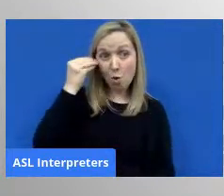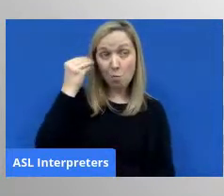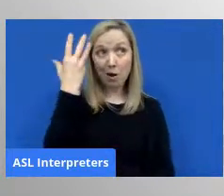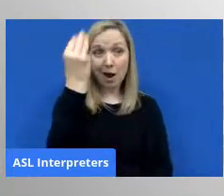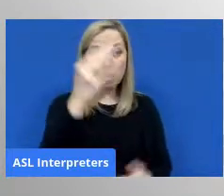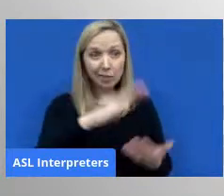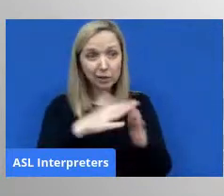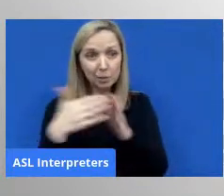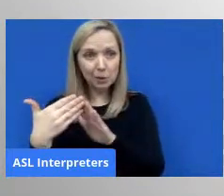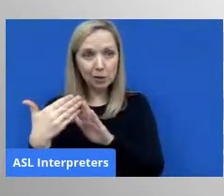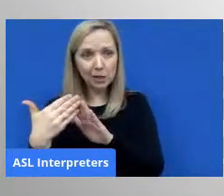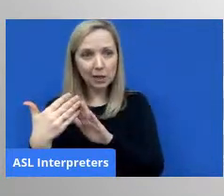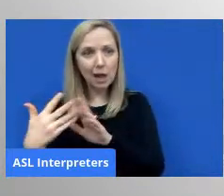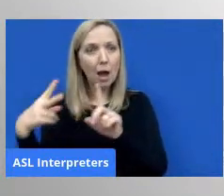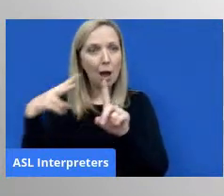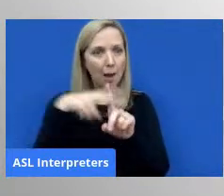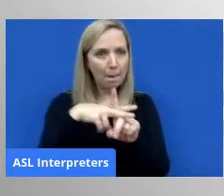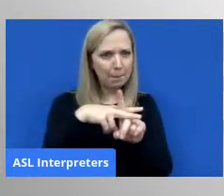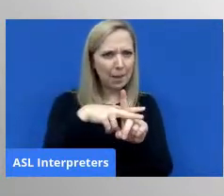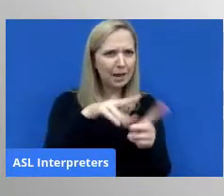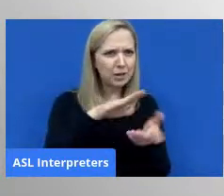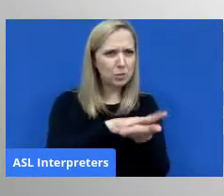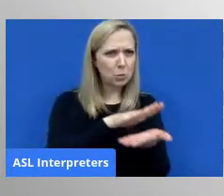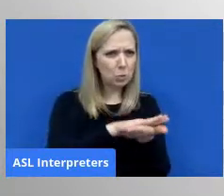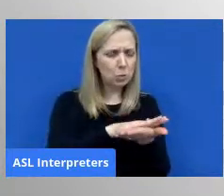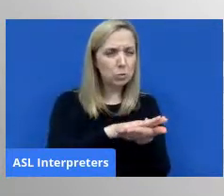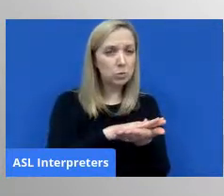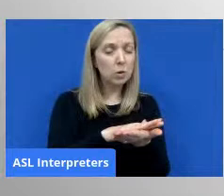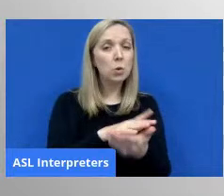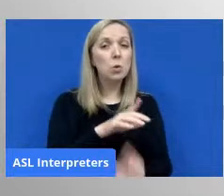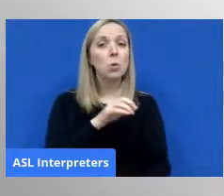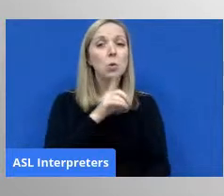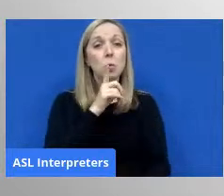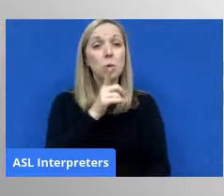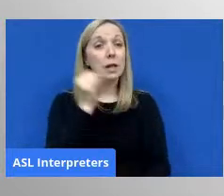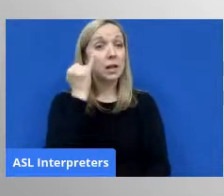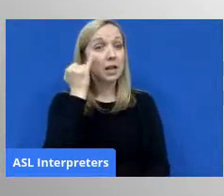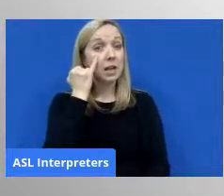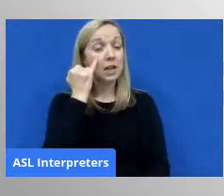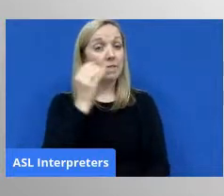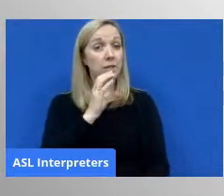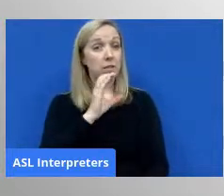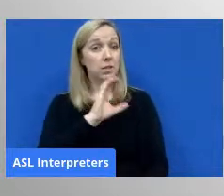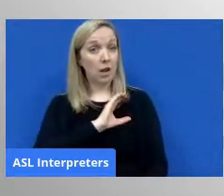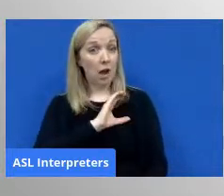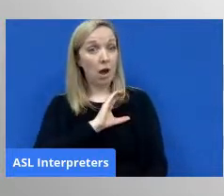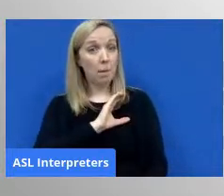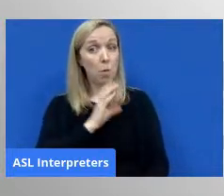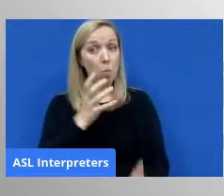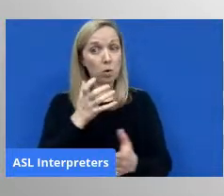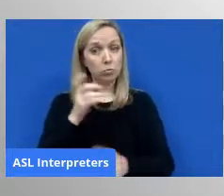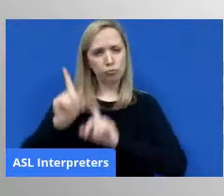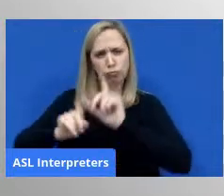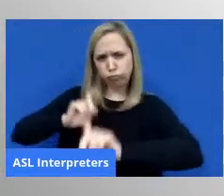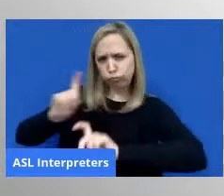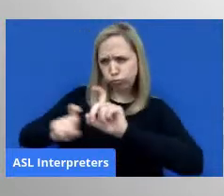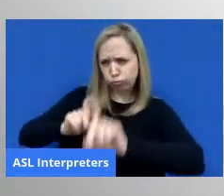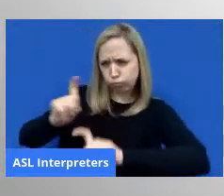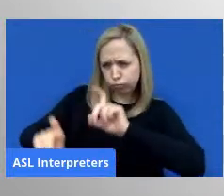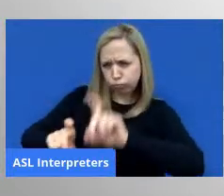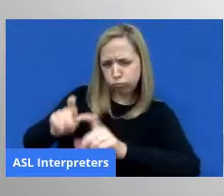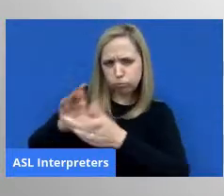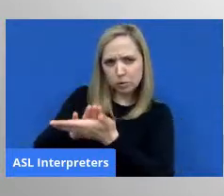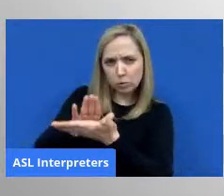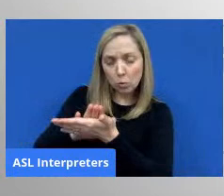community adhere to school. So if that law enforcement officer wants to interrogate a child at school, then that parent still needs